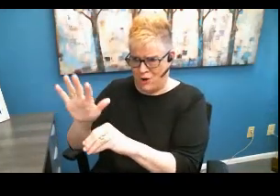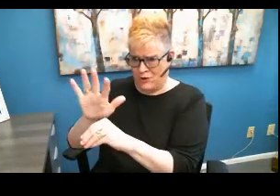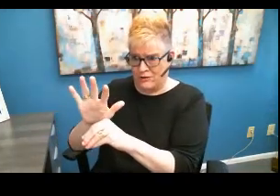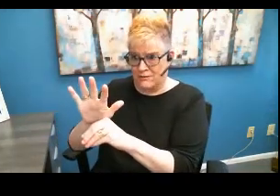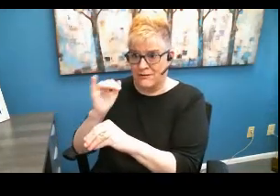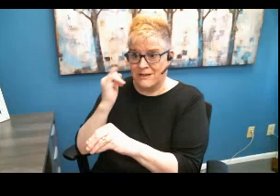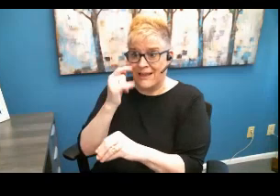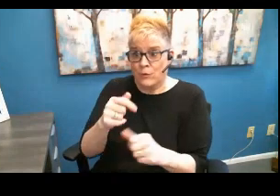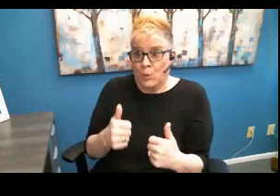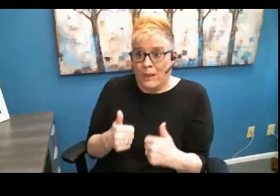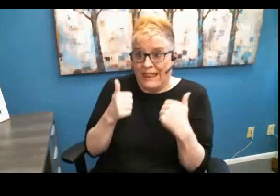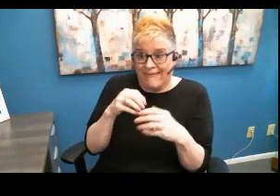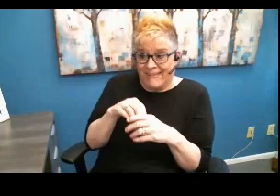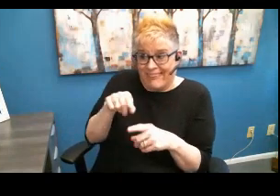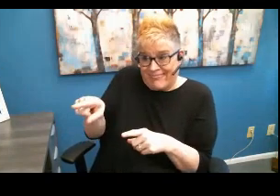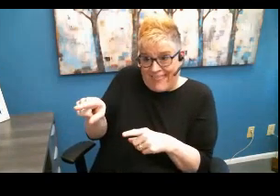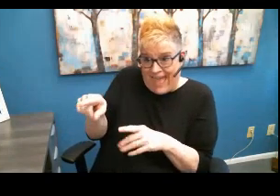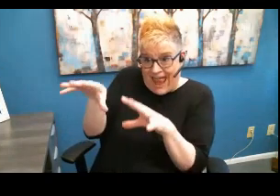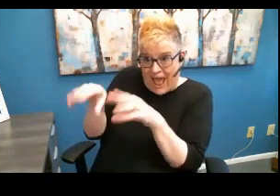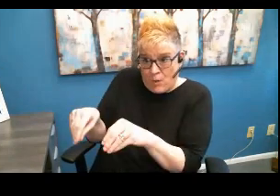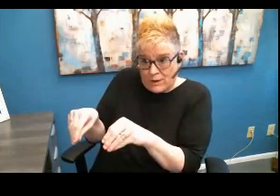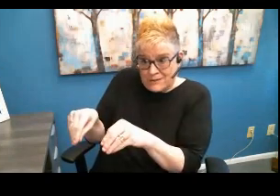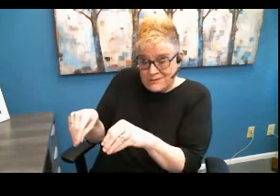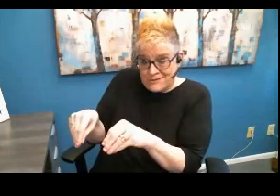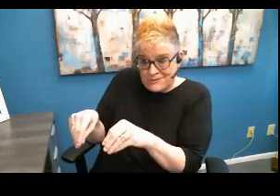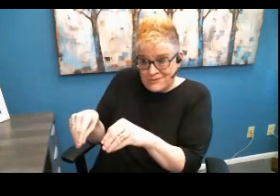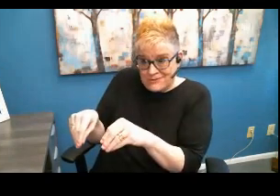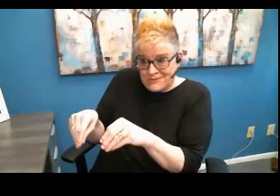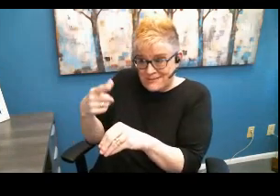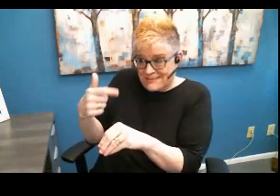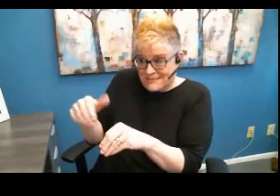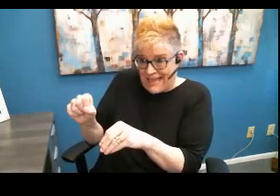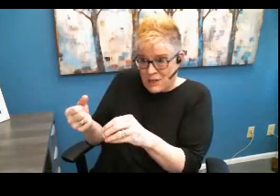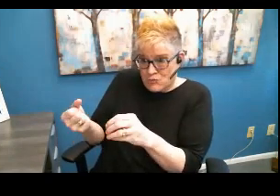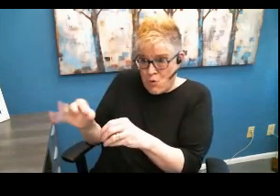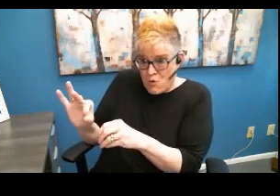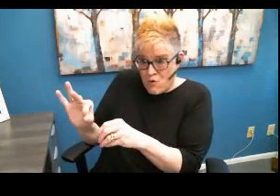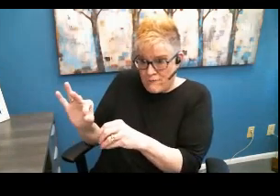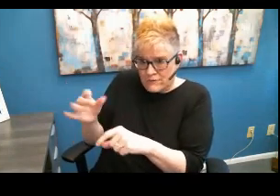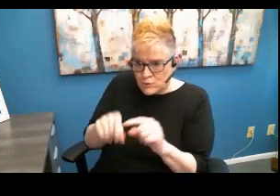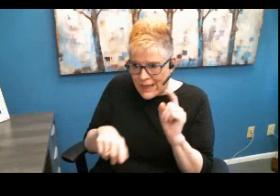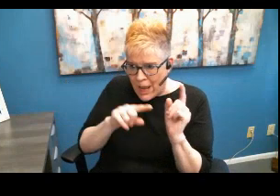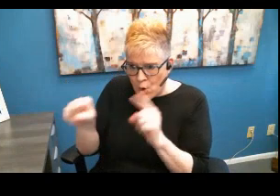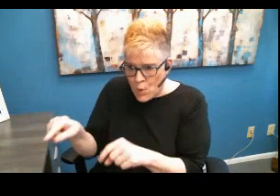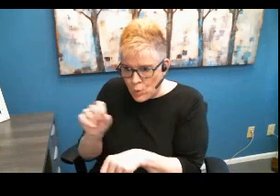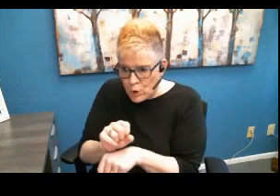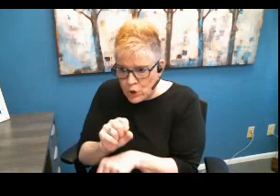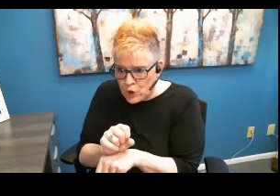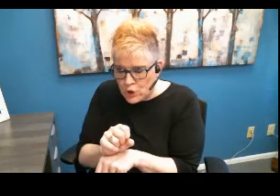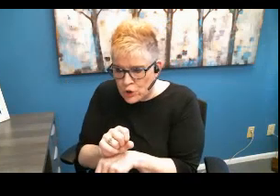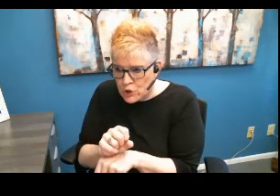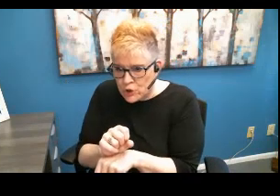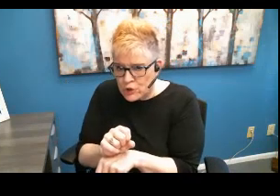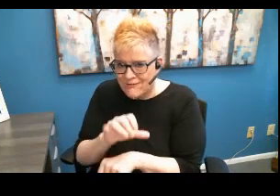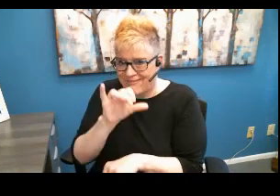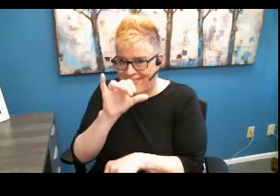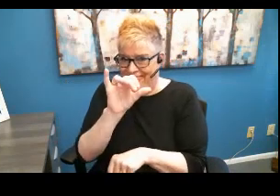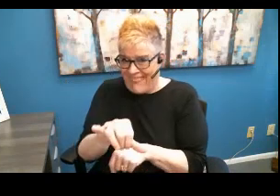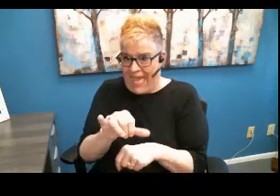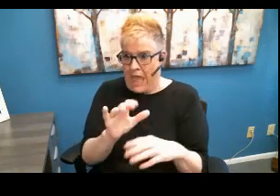in that outage and you don't have, say your natural gas is shut off, you may not be able to go to work. And that commercial enterprise may